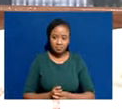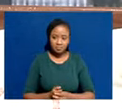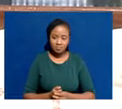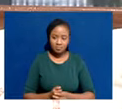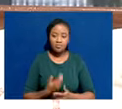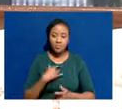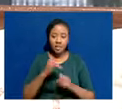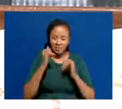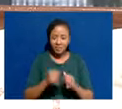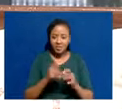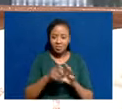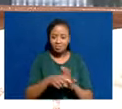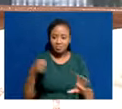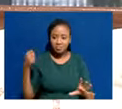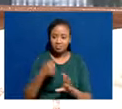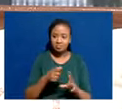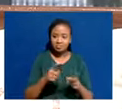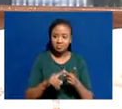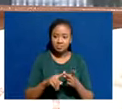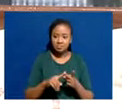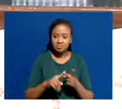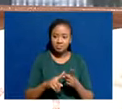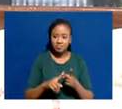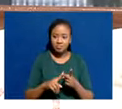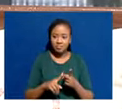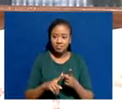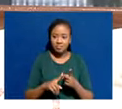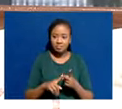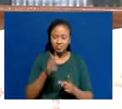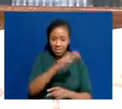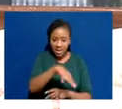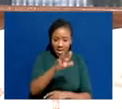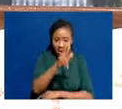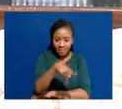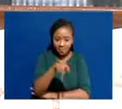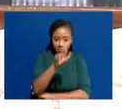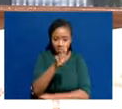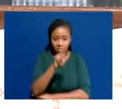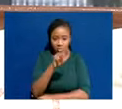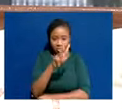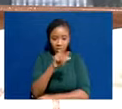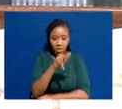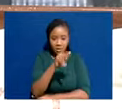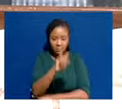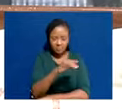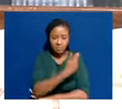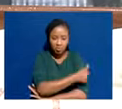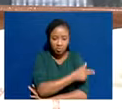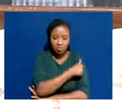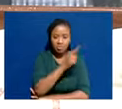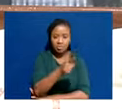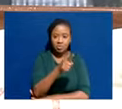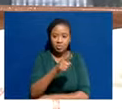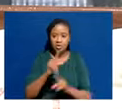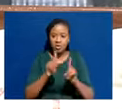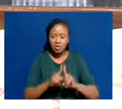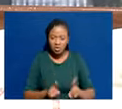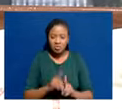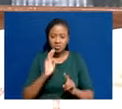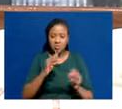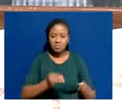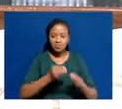new generator. The old one they had, the small one, I put at Pumwani School of Midwifery. CHV is community health volunteers, because we must